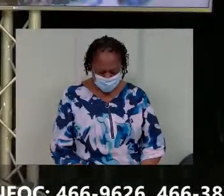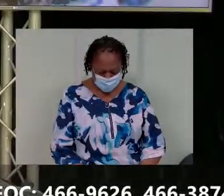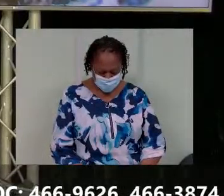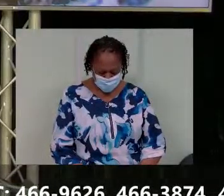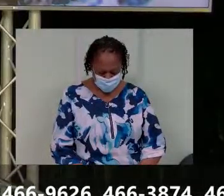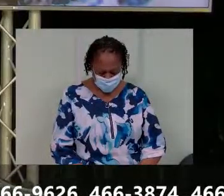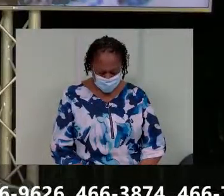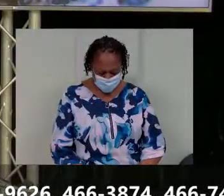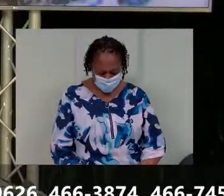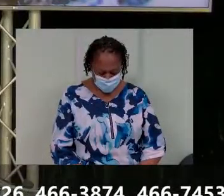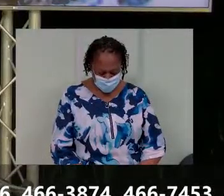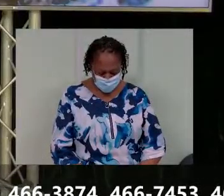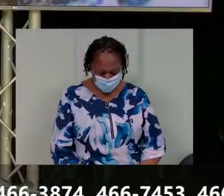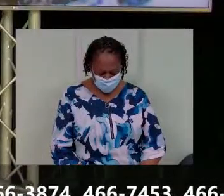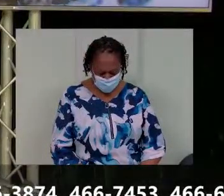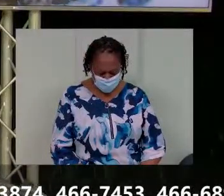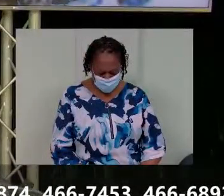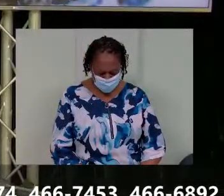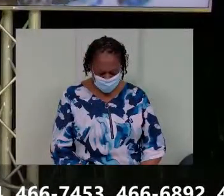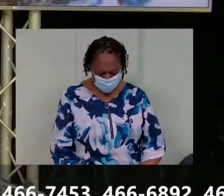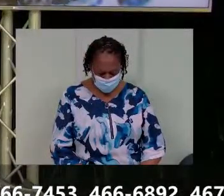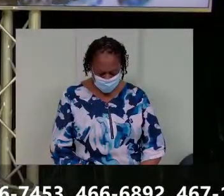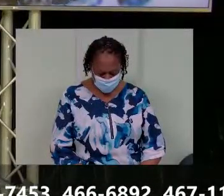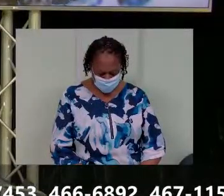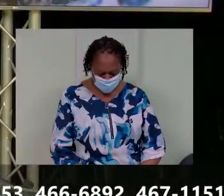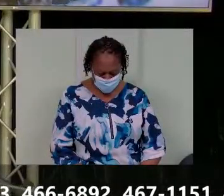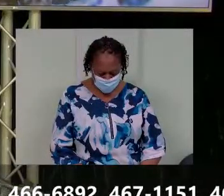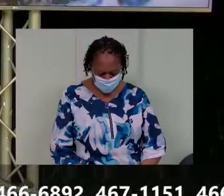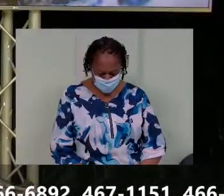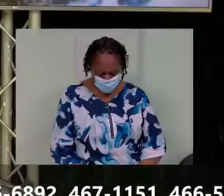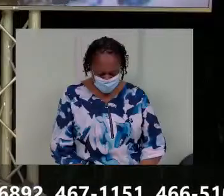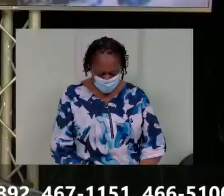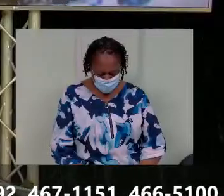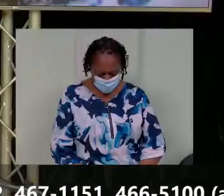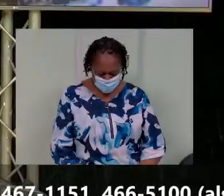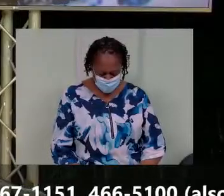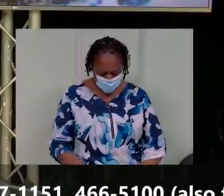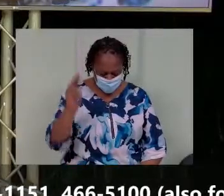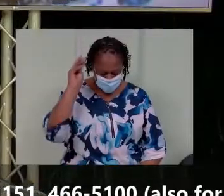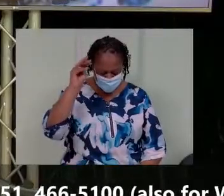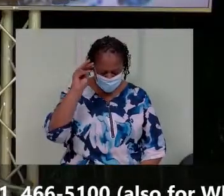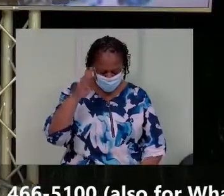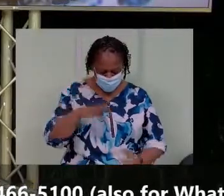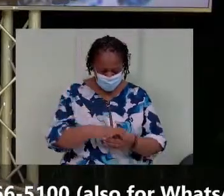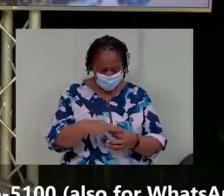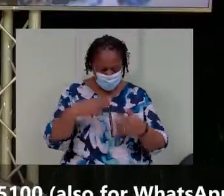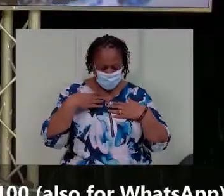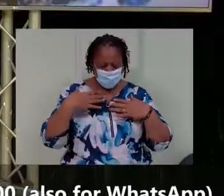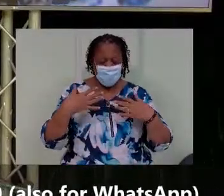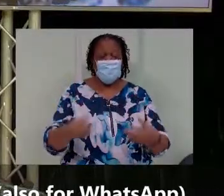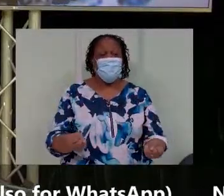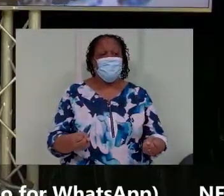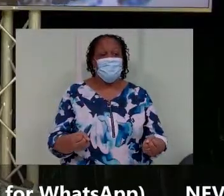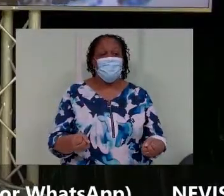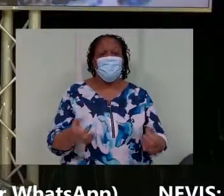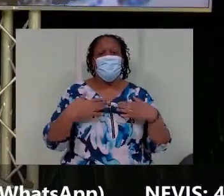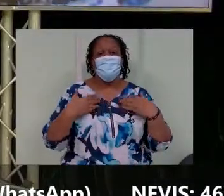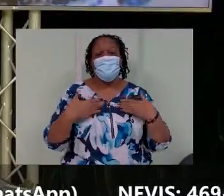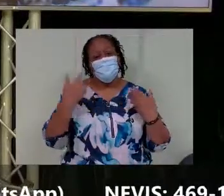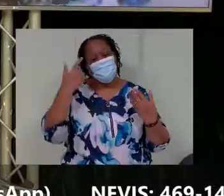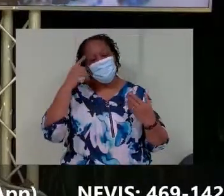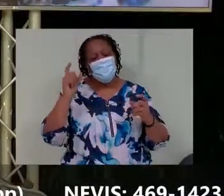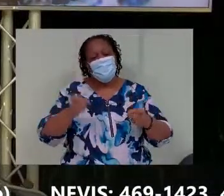And so the Ministry of Health is extremely happy that we've received these costly